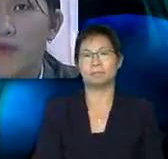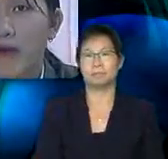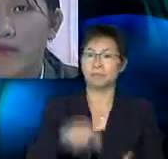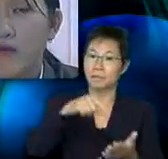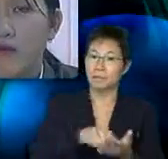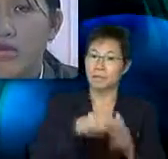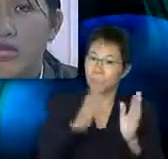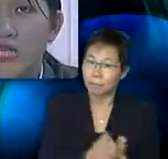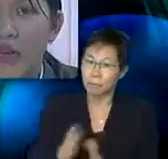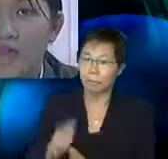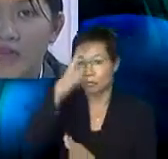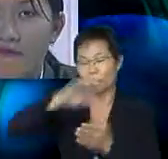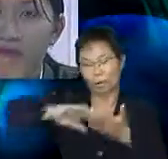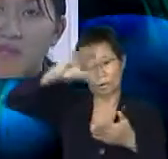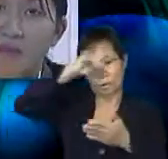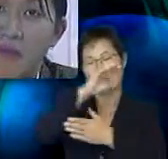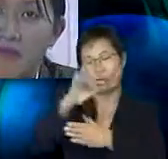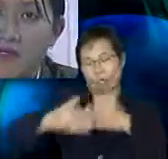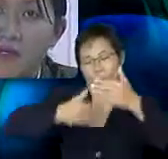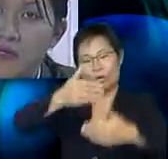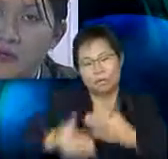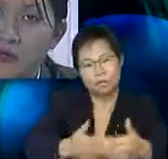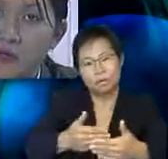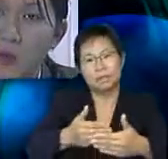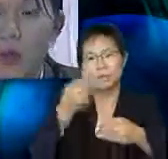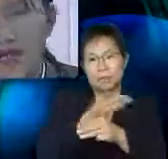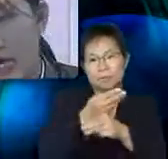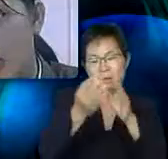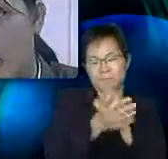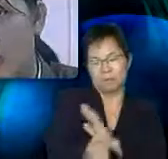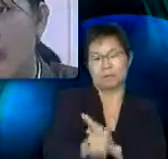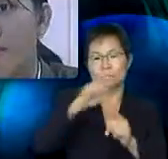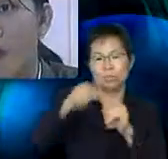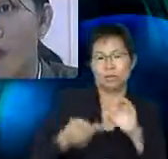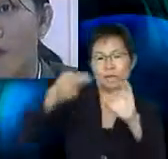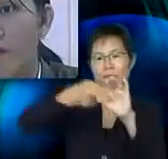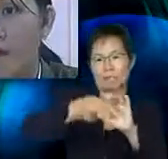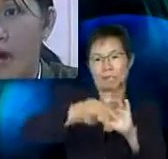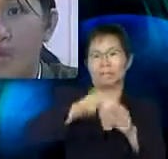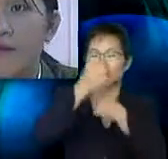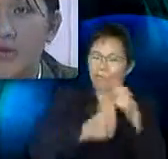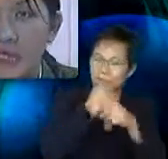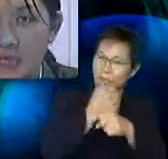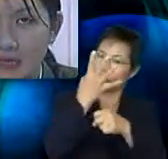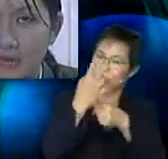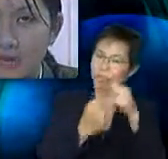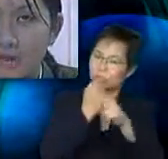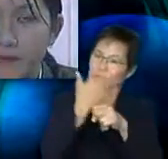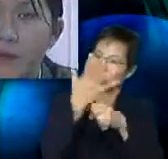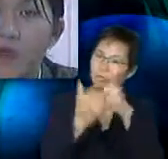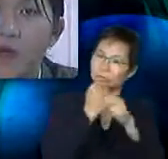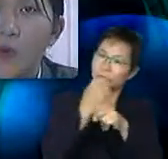This will prepare them for the learning of the advanced mathematical skills when they get into year 4, 5 and